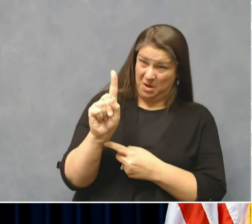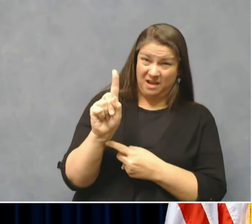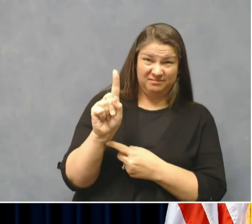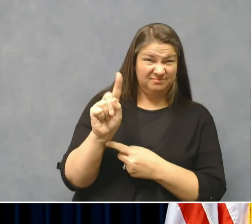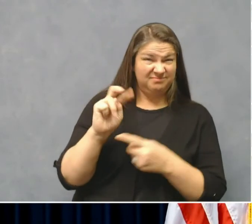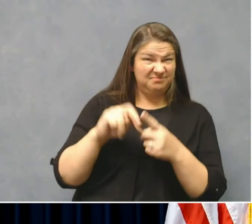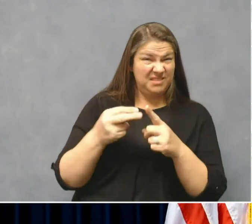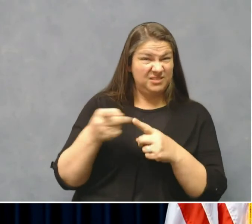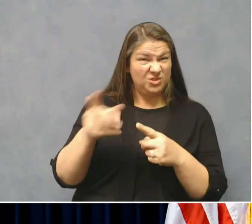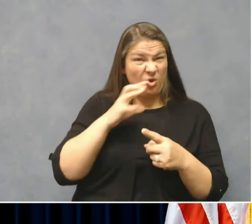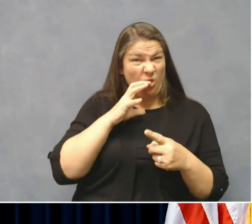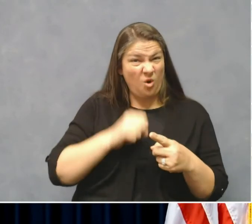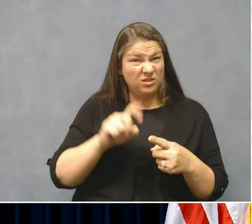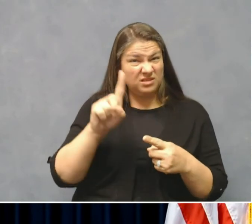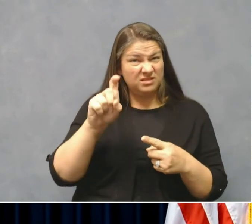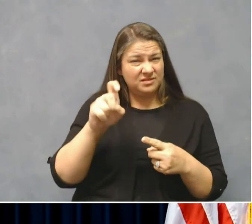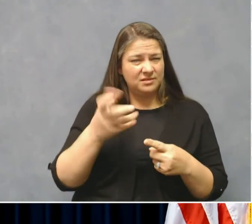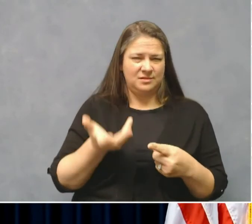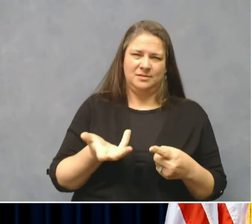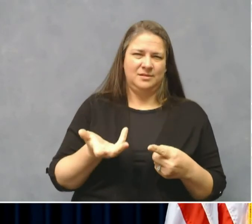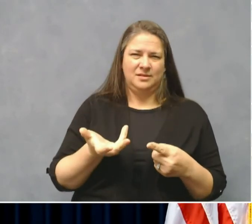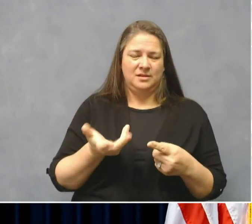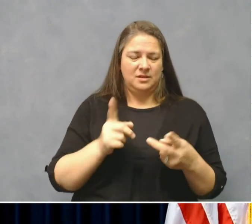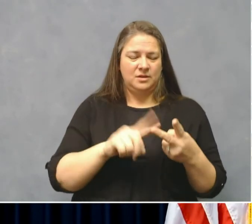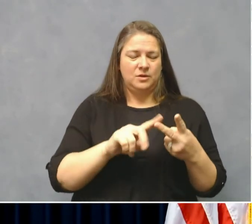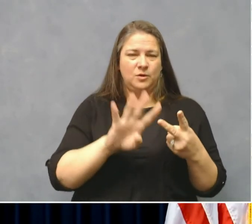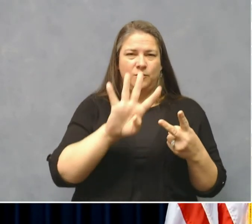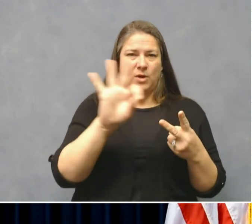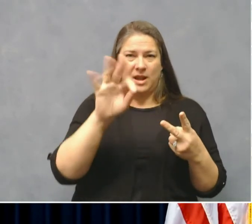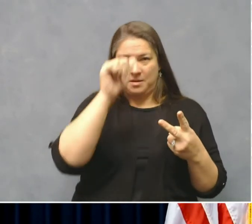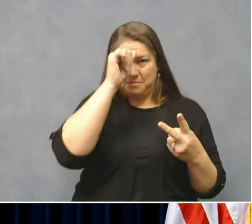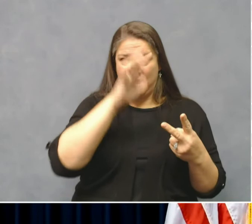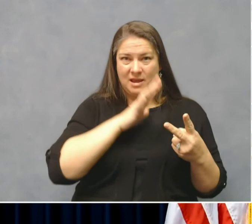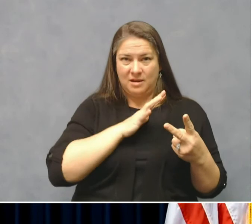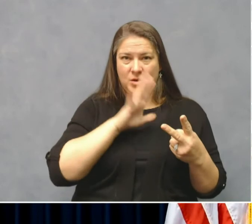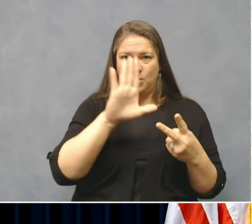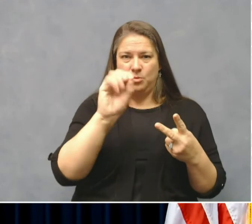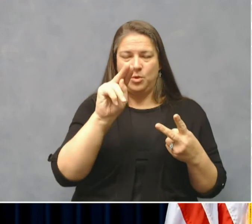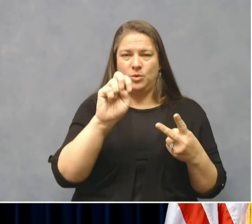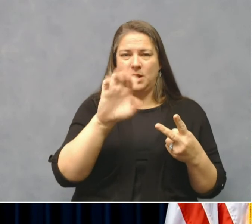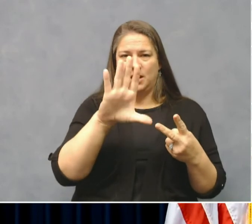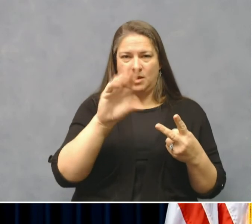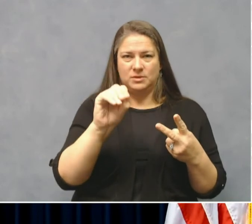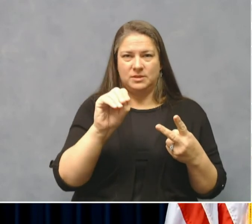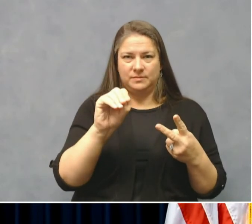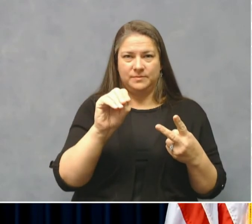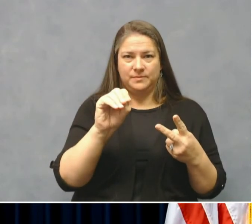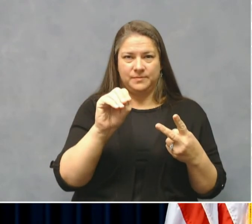old. A 49-year-old male from Boone County.